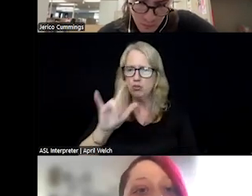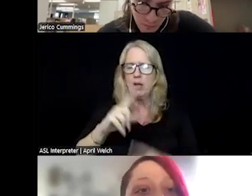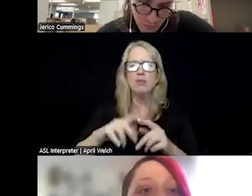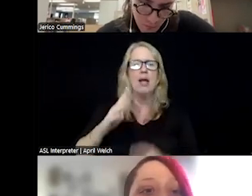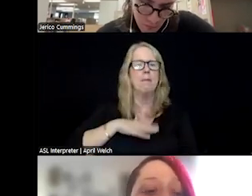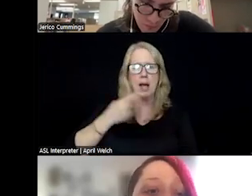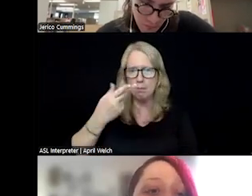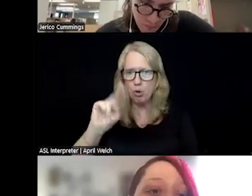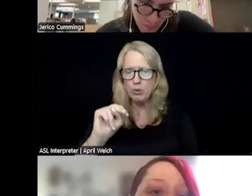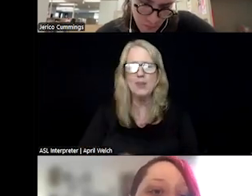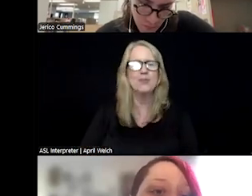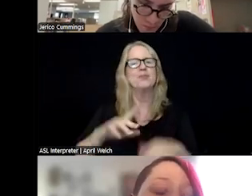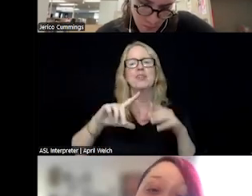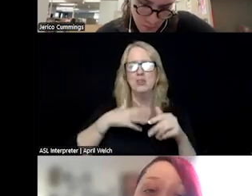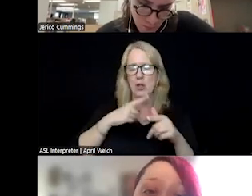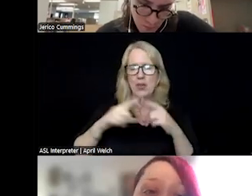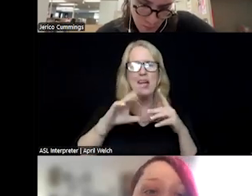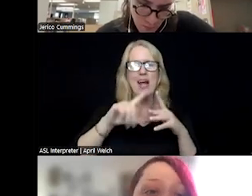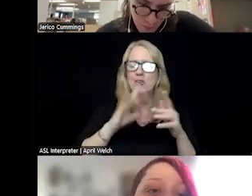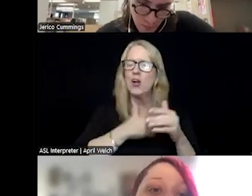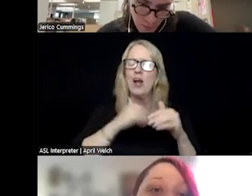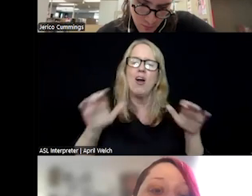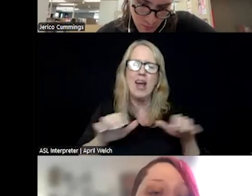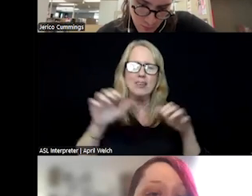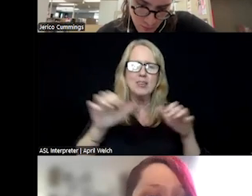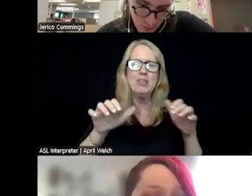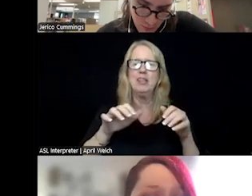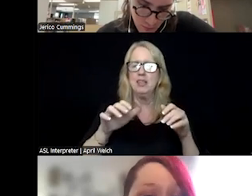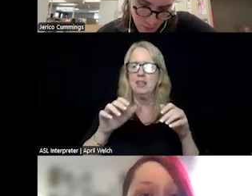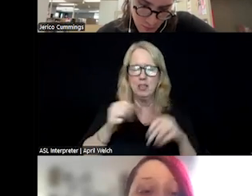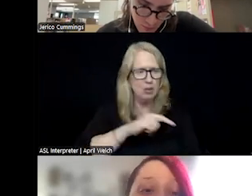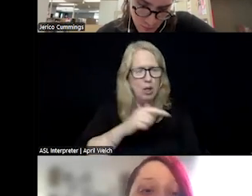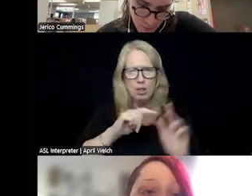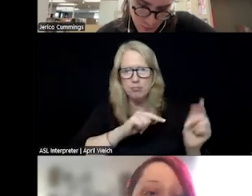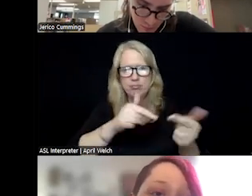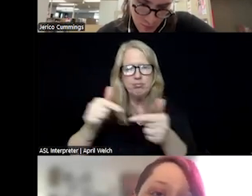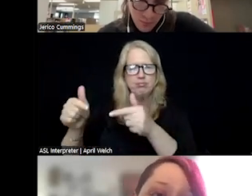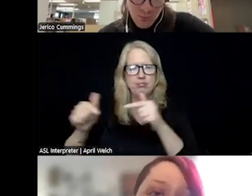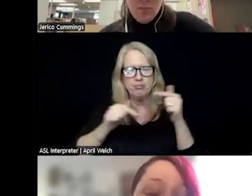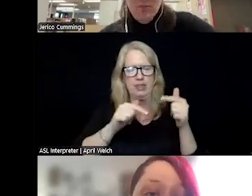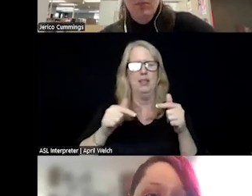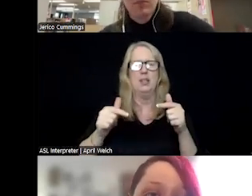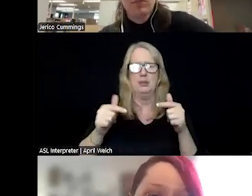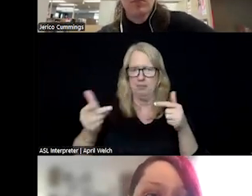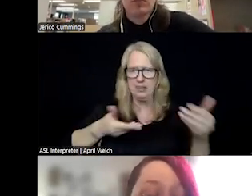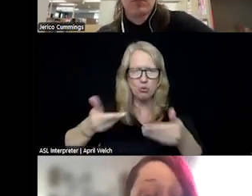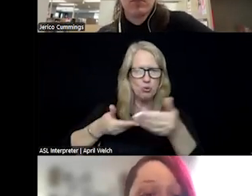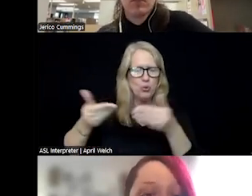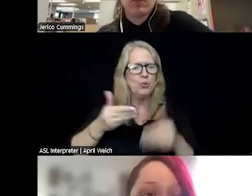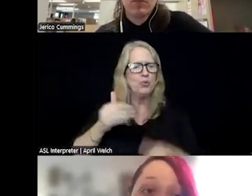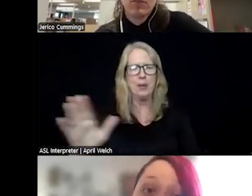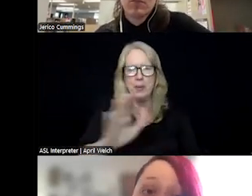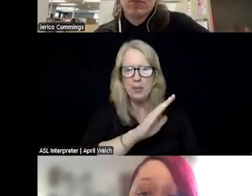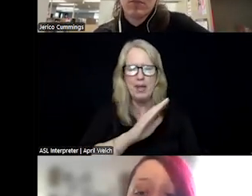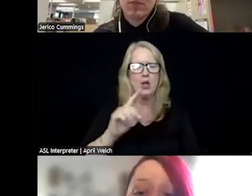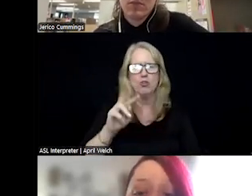pronouns, and I started out our activity with having everyone go around the room and introduce themselves, their tribal